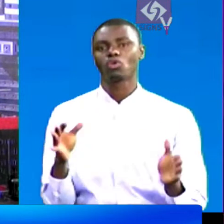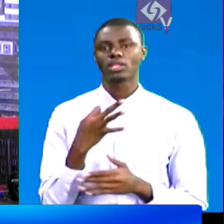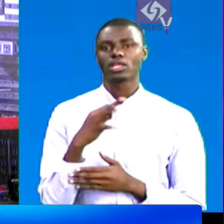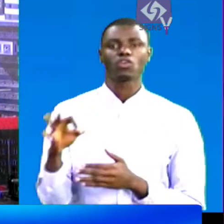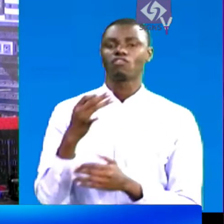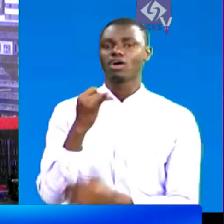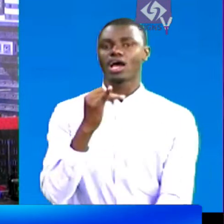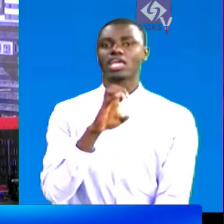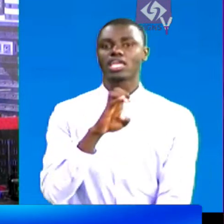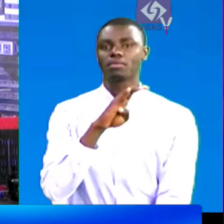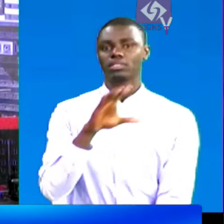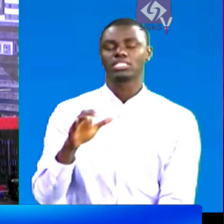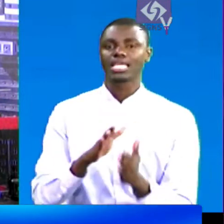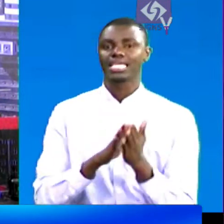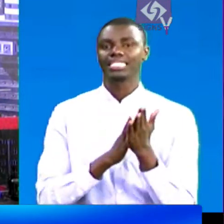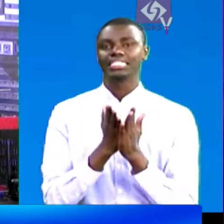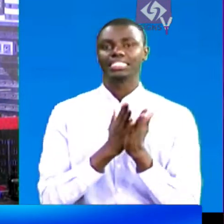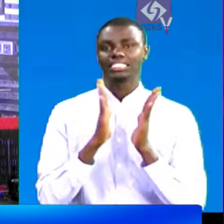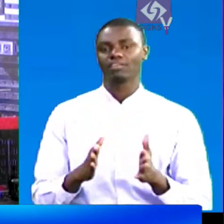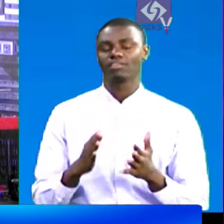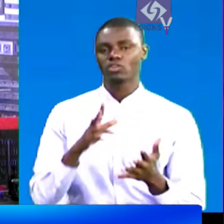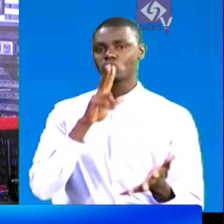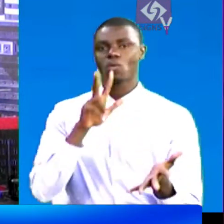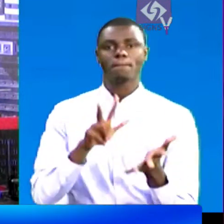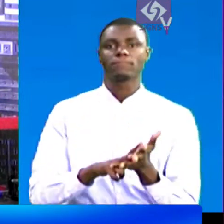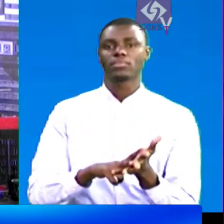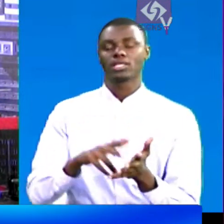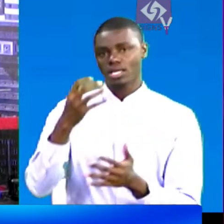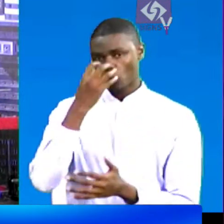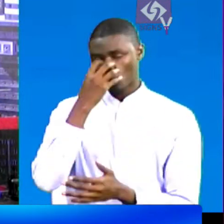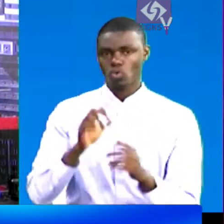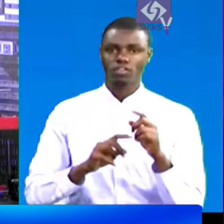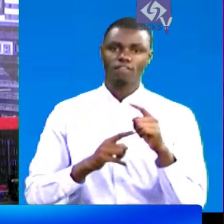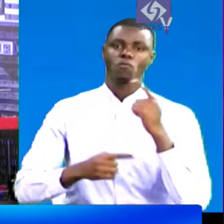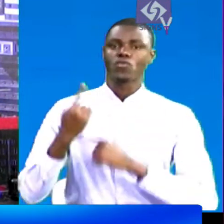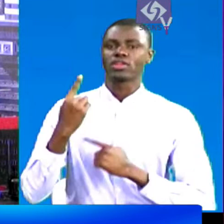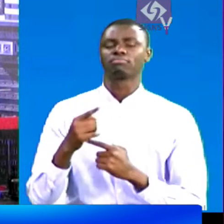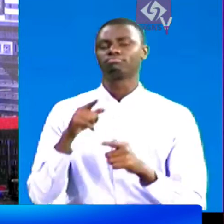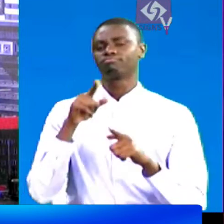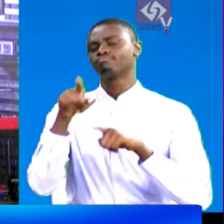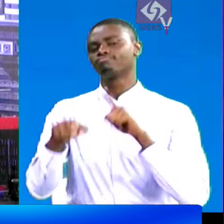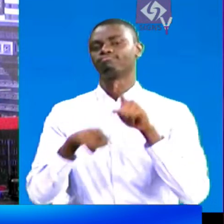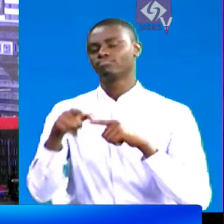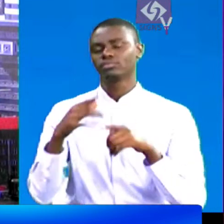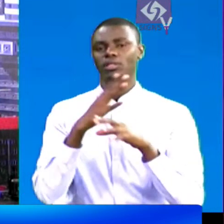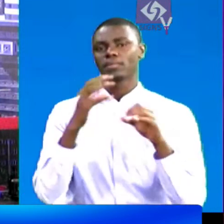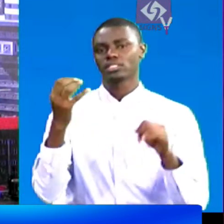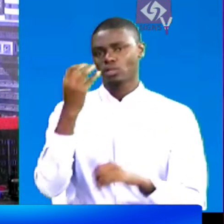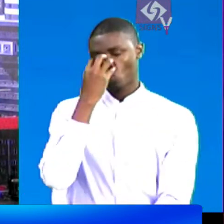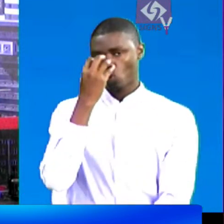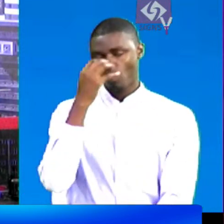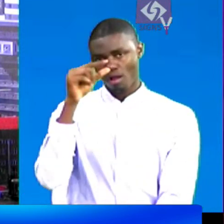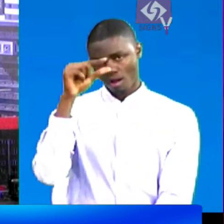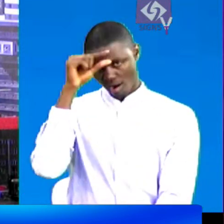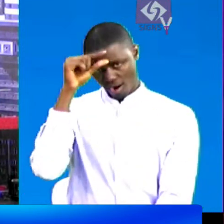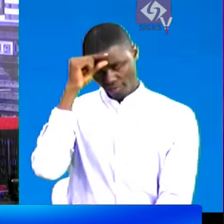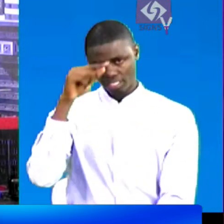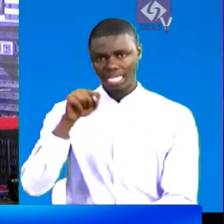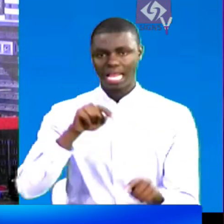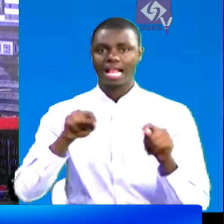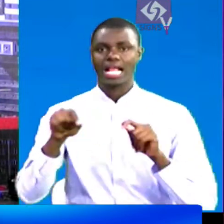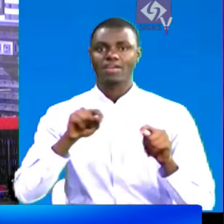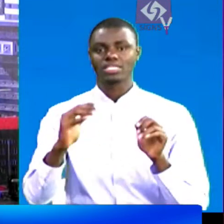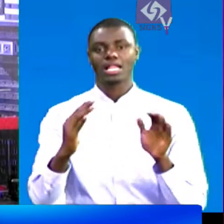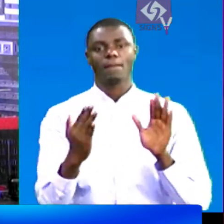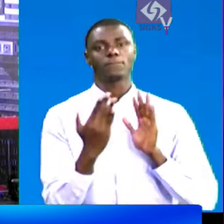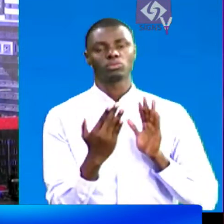of IEBC servers to verify Ruto's victory, criticizing President William Ruto's governance